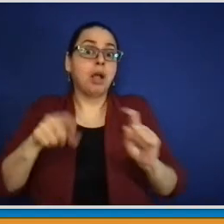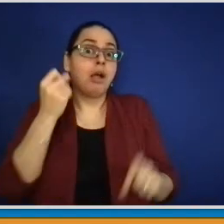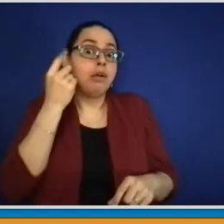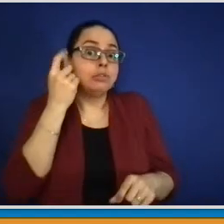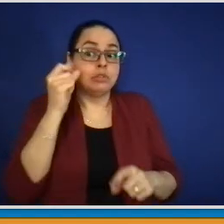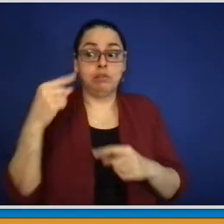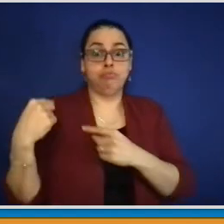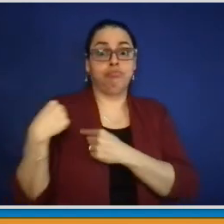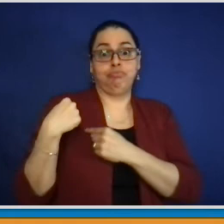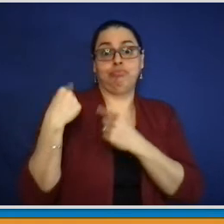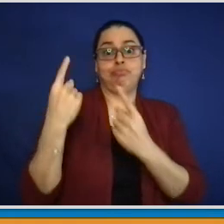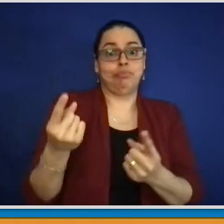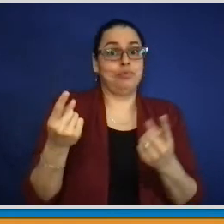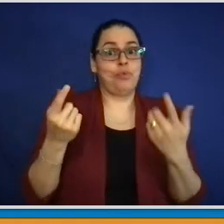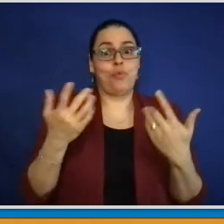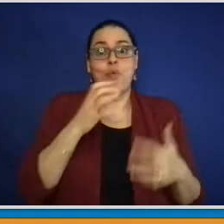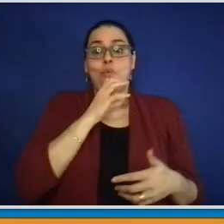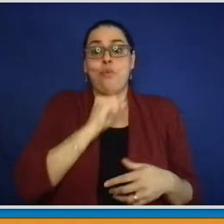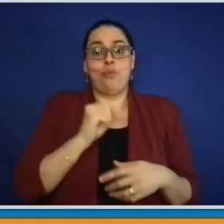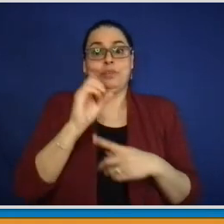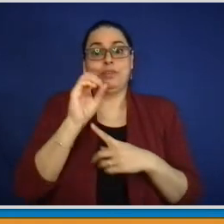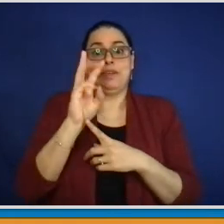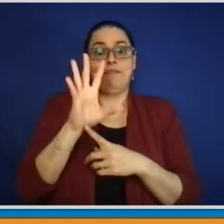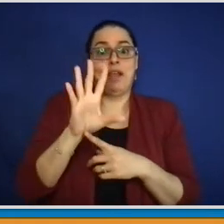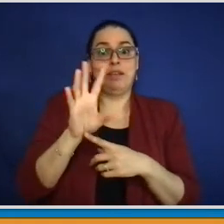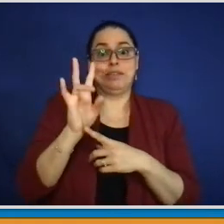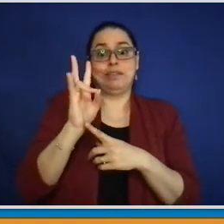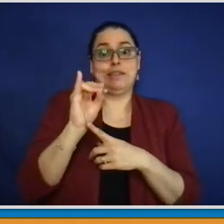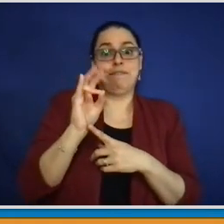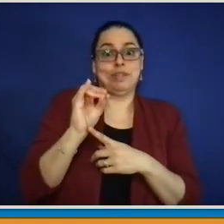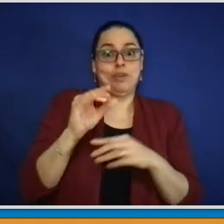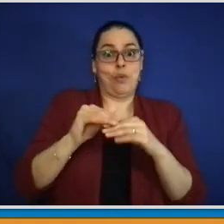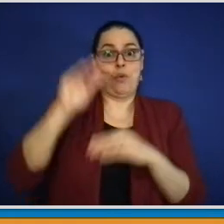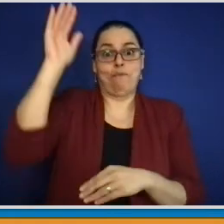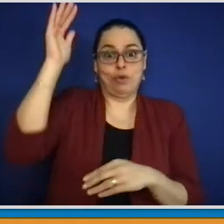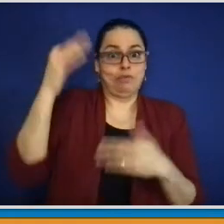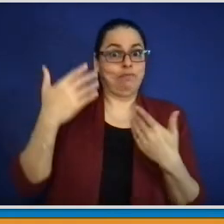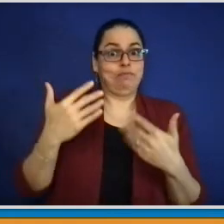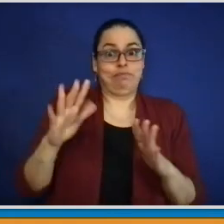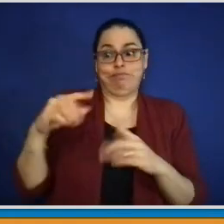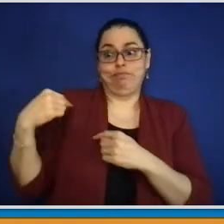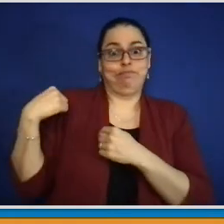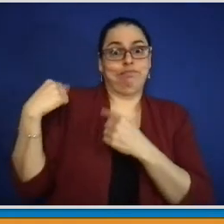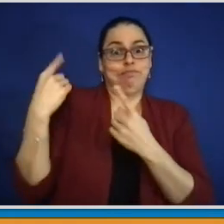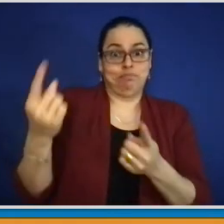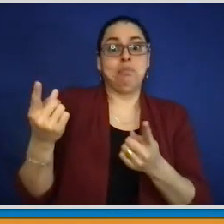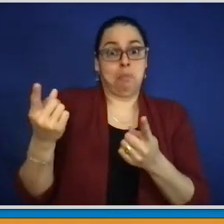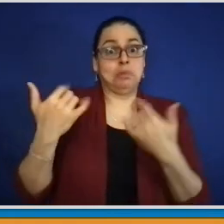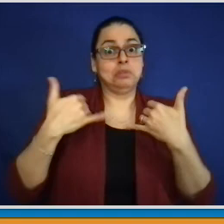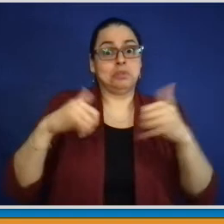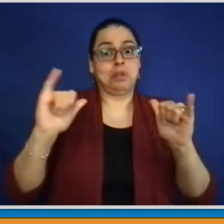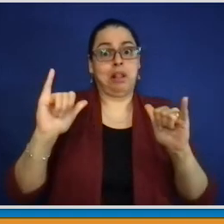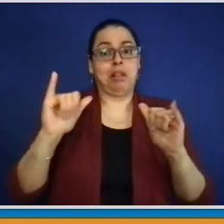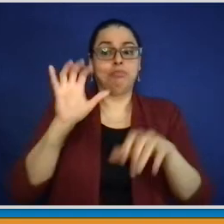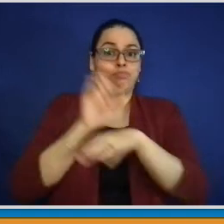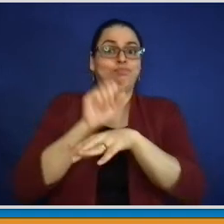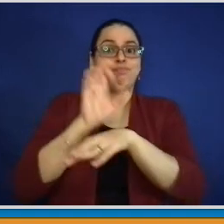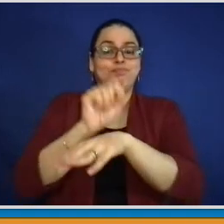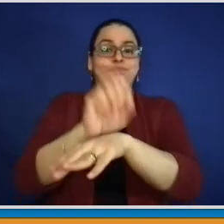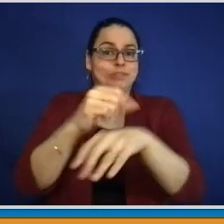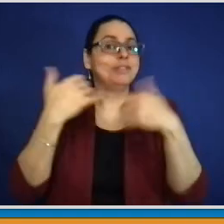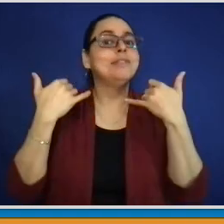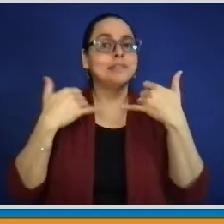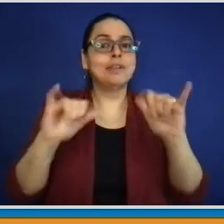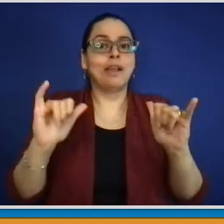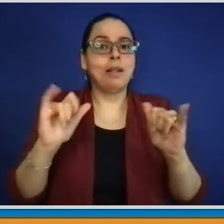65 threshold, which was the prior threshold, then down to 60, has been around for a while. So we think it's a reasonable expectation now, as